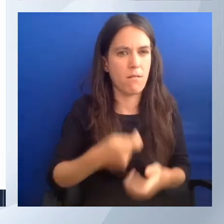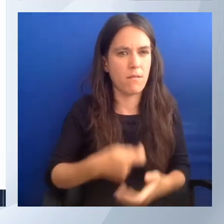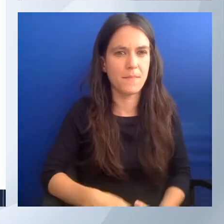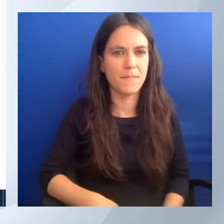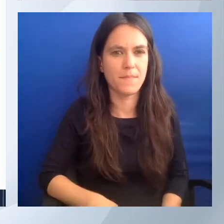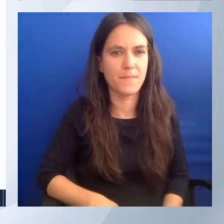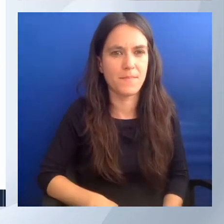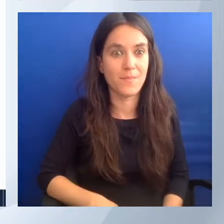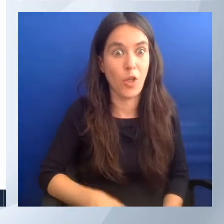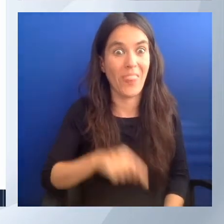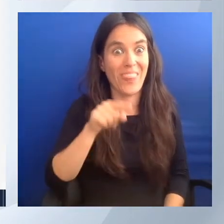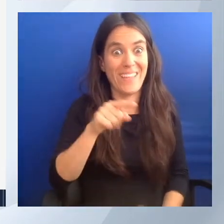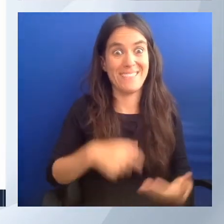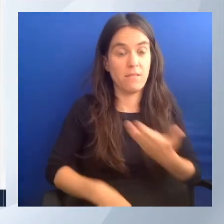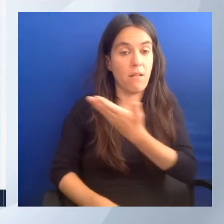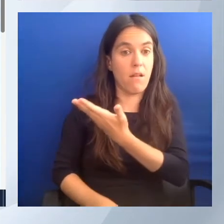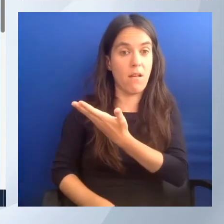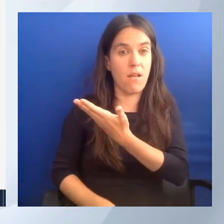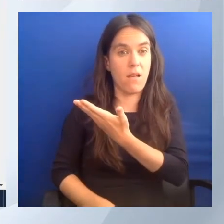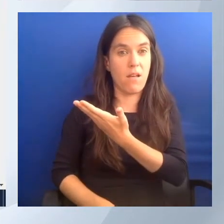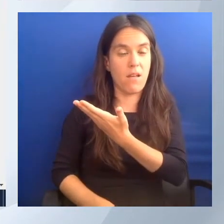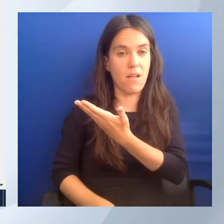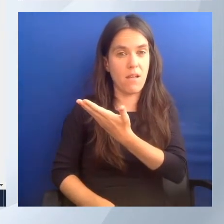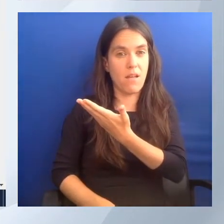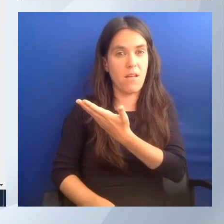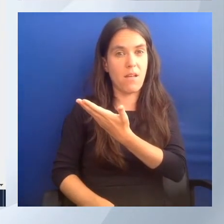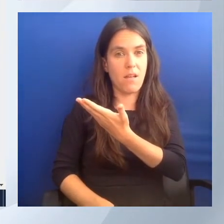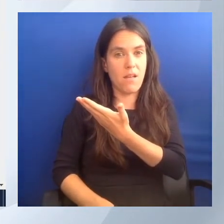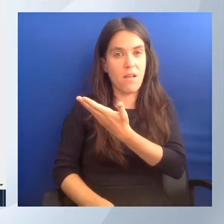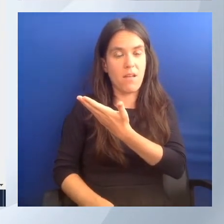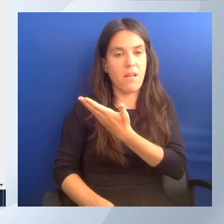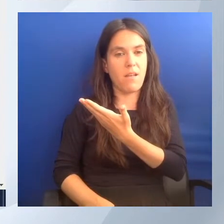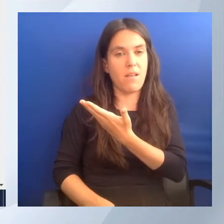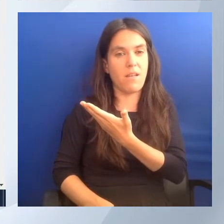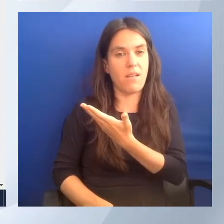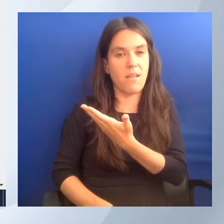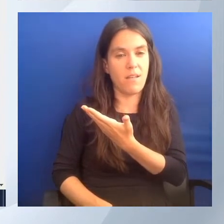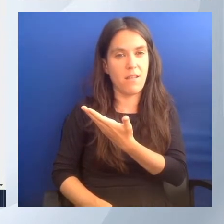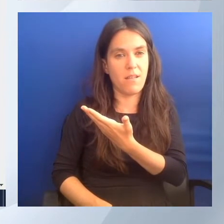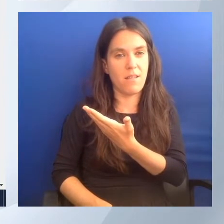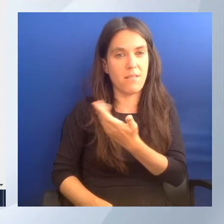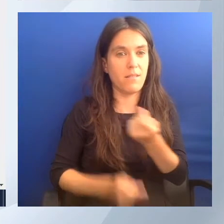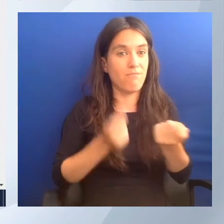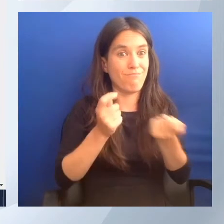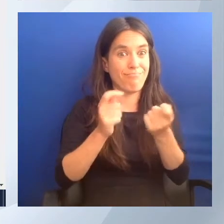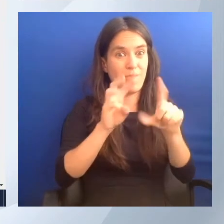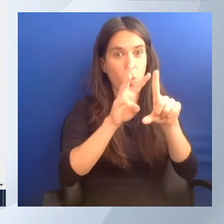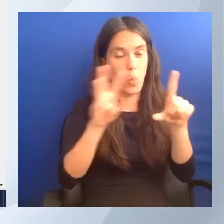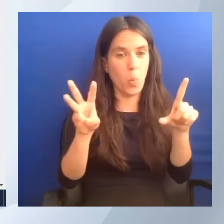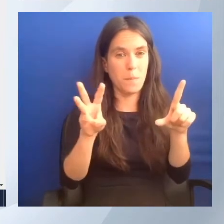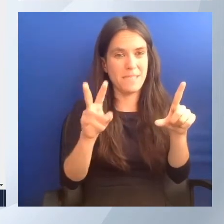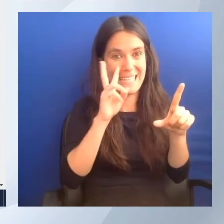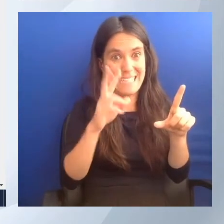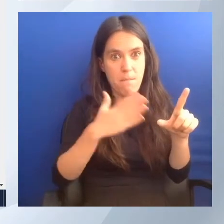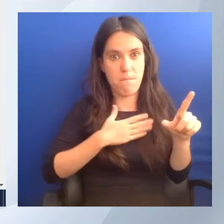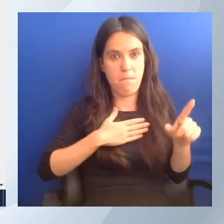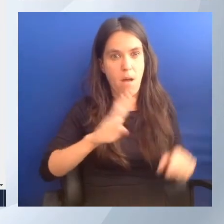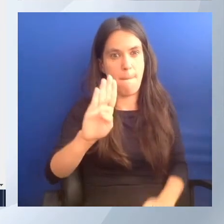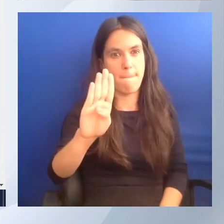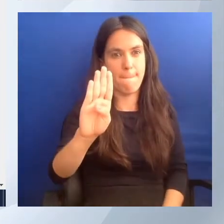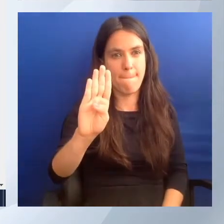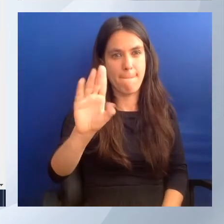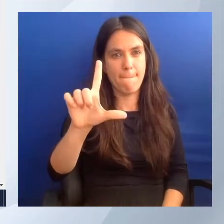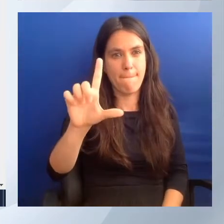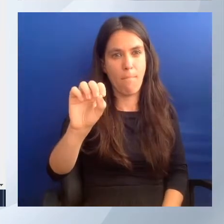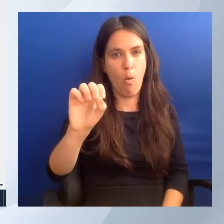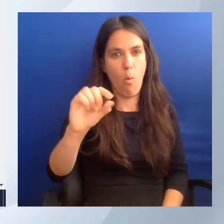static site, this endpoint, will be running my website. And as you can see, if I go there, you see my blog. Now, this isn't really a